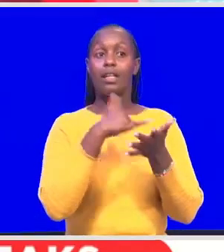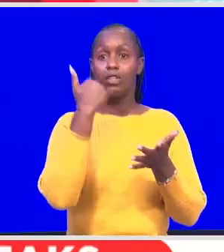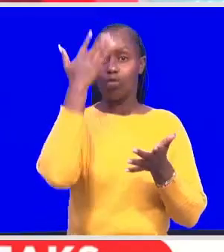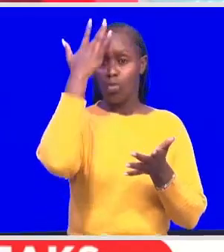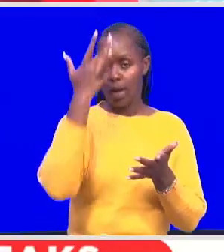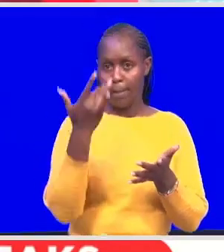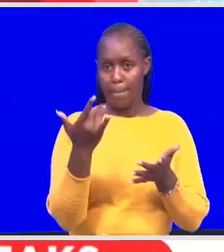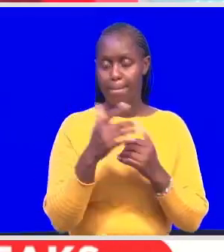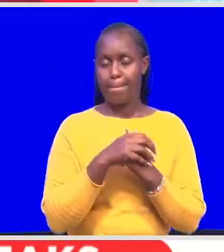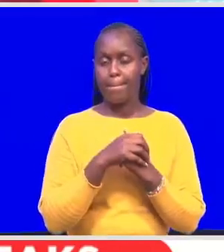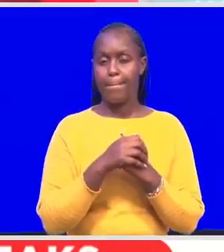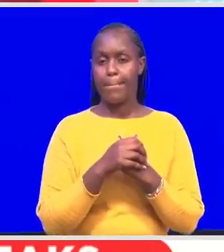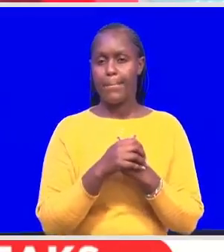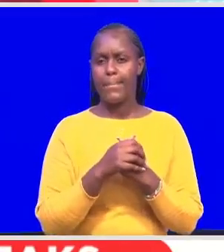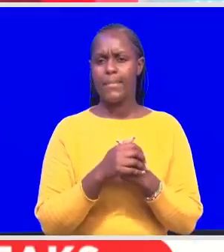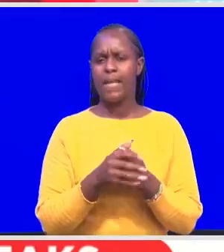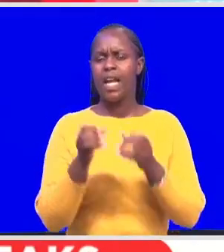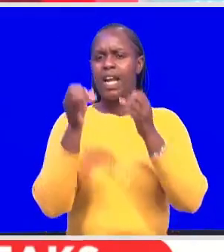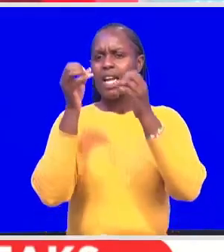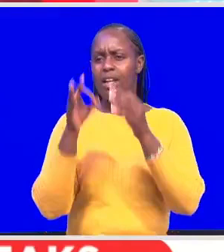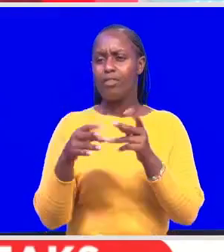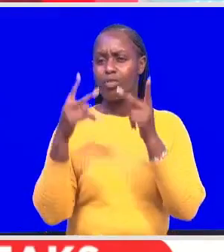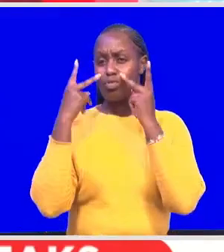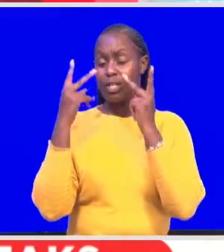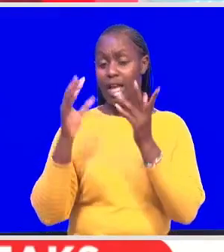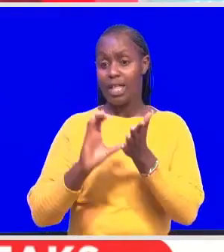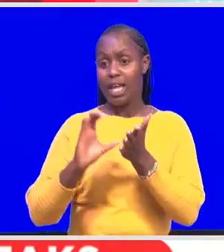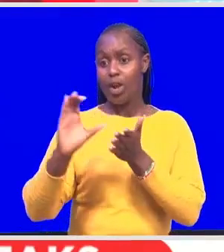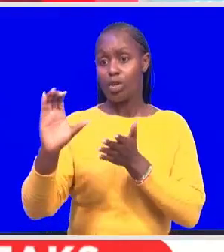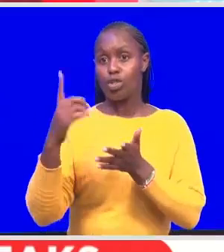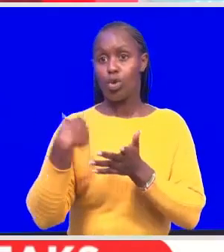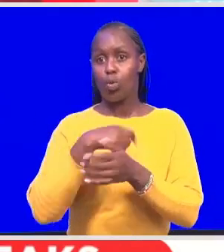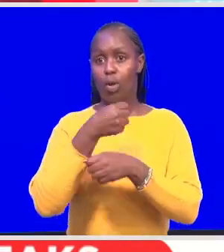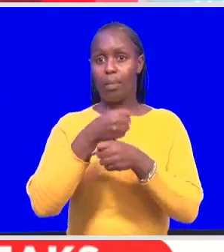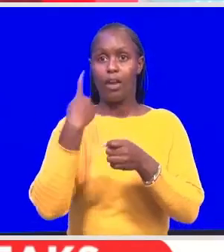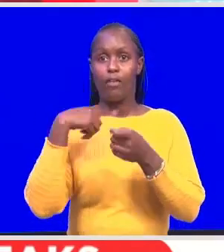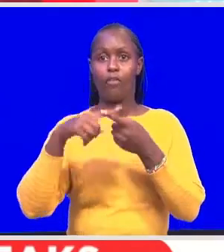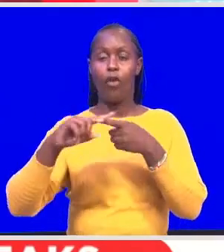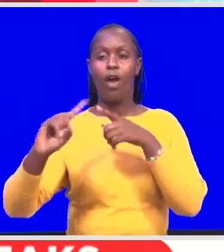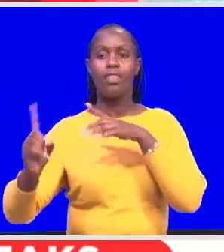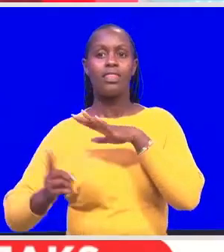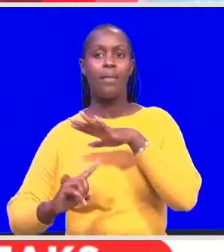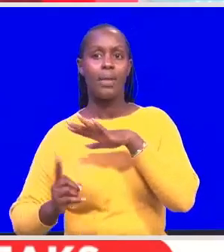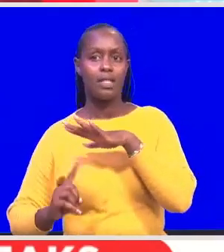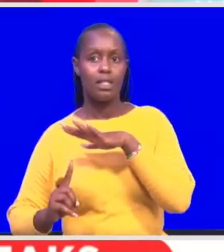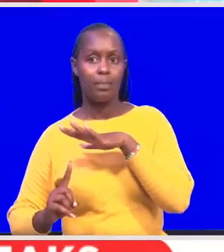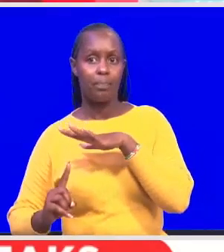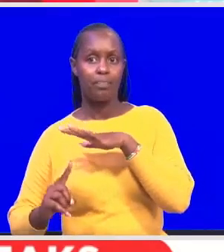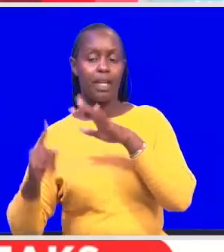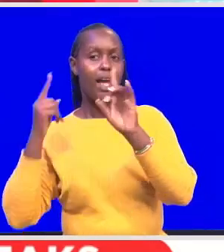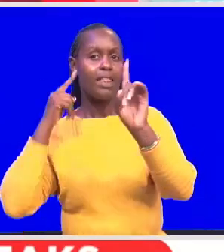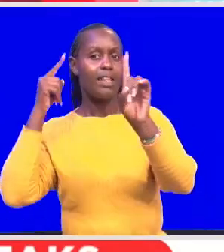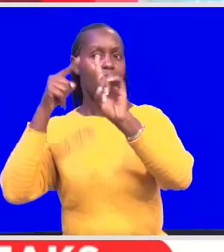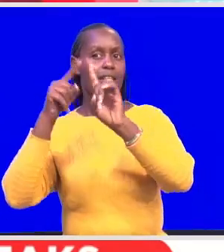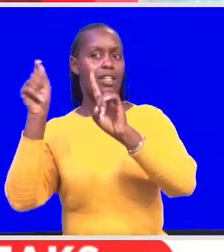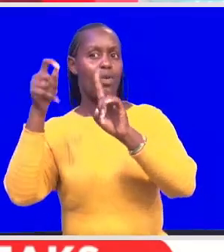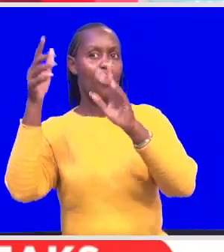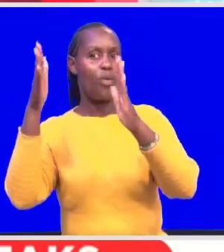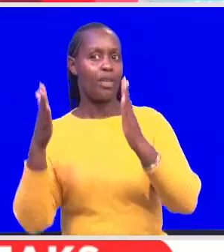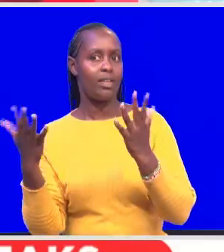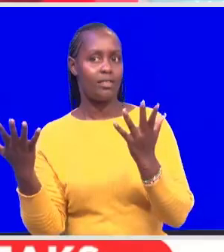I'm making, if you look at the allocations we have made in terms of ministerial, they are targeting where the Kenyan people are. Right.